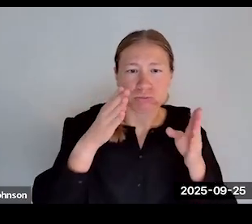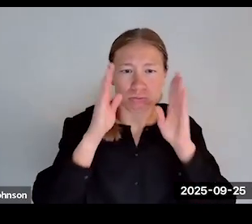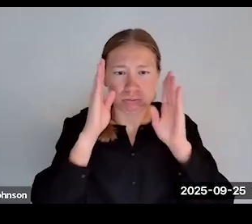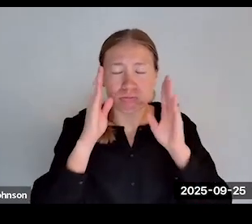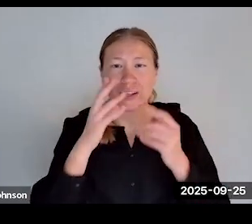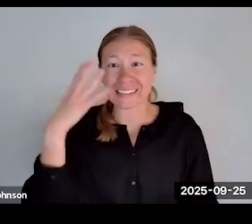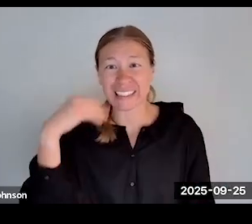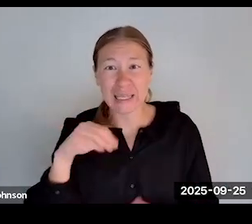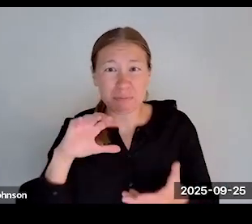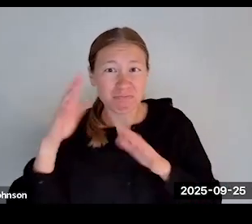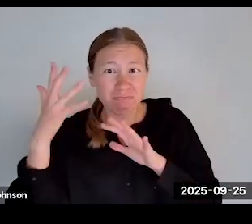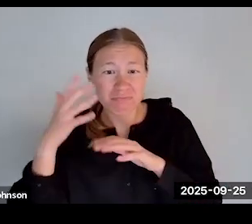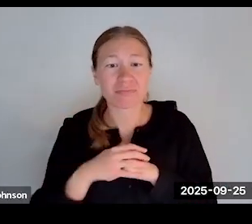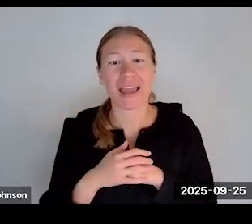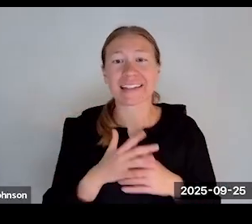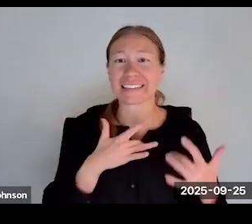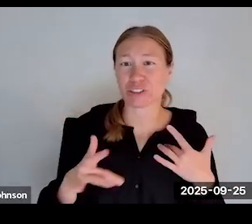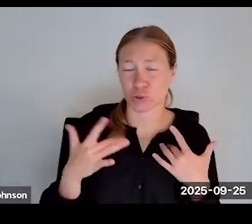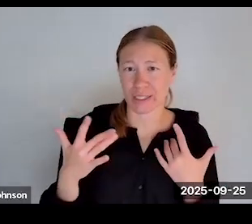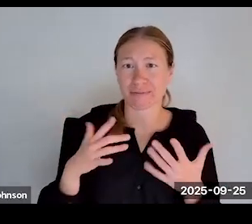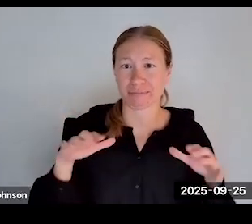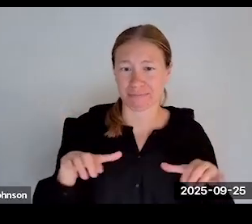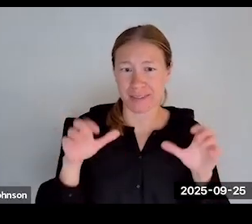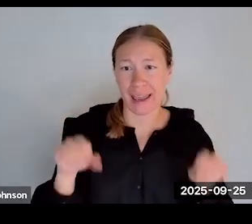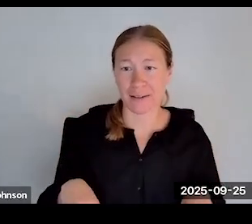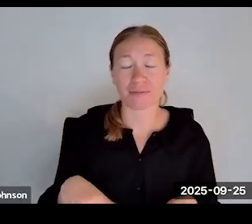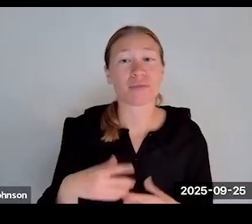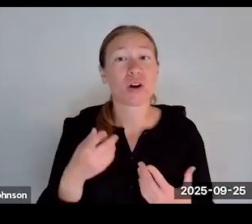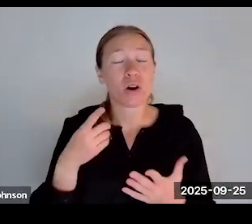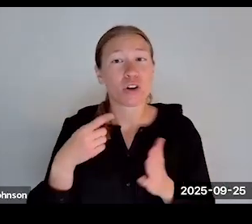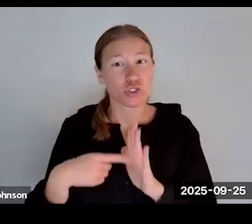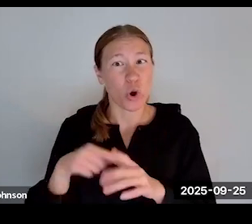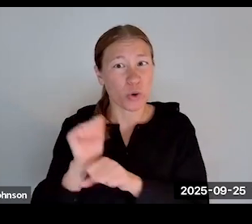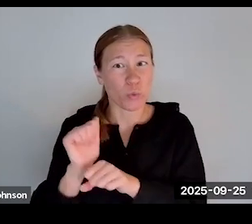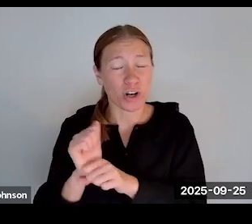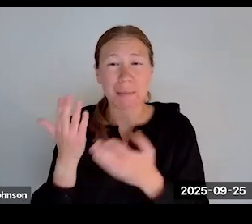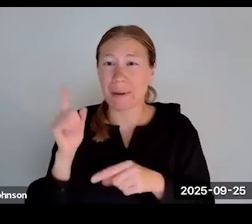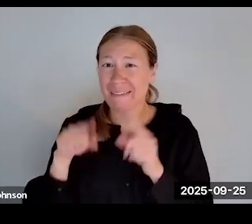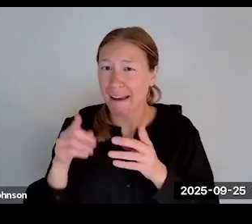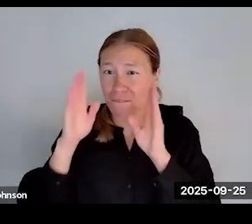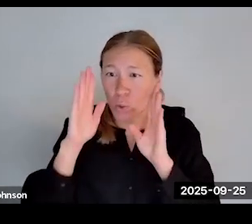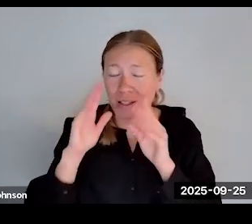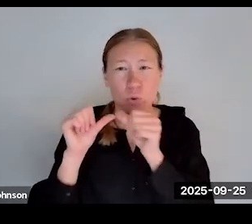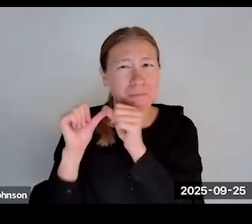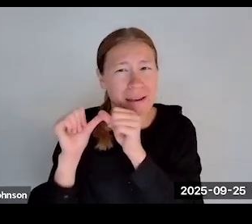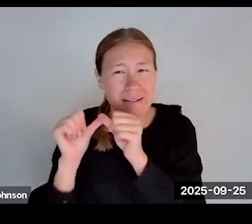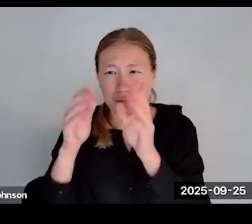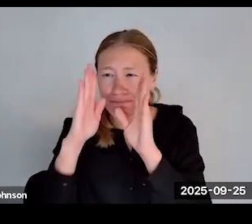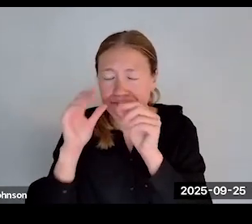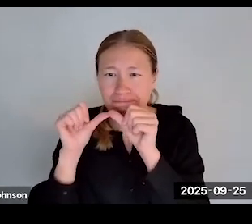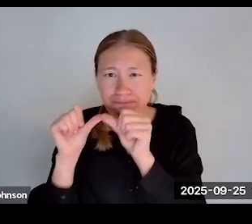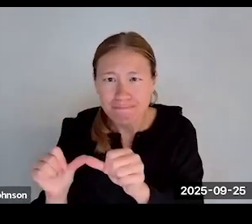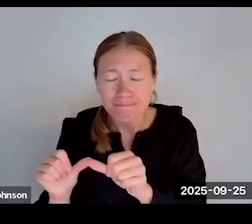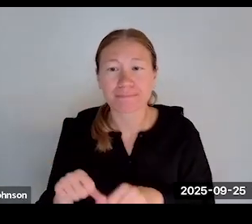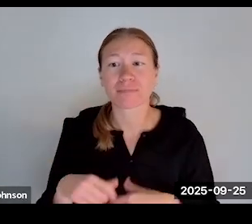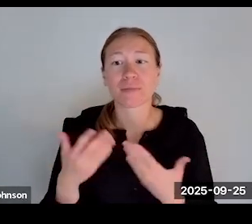sensitivities. In the workplace, this can present as an inability to focus or maintain concentration, sometimes known